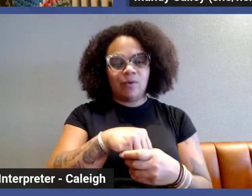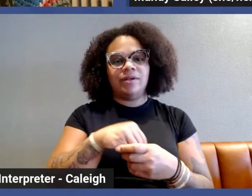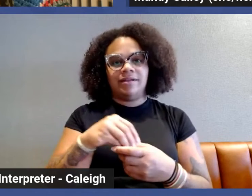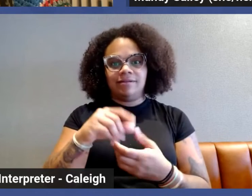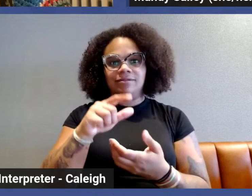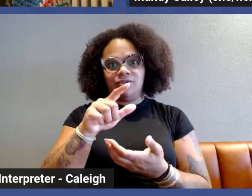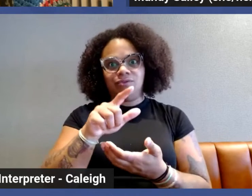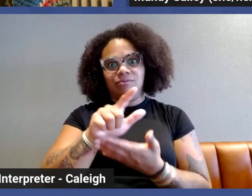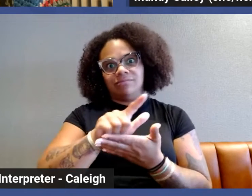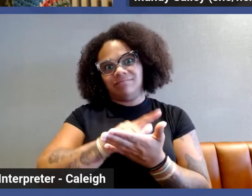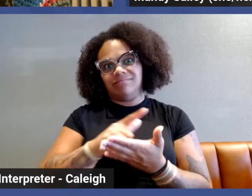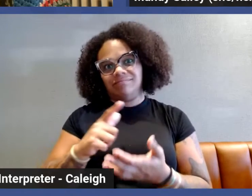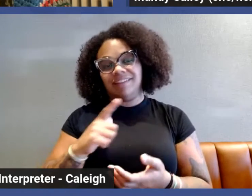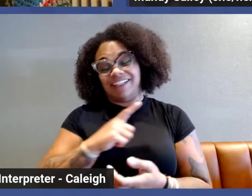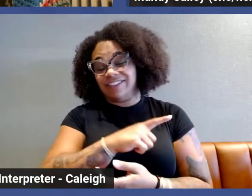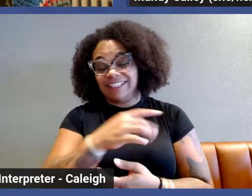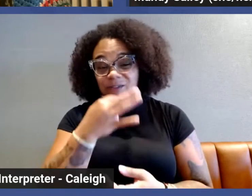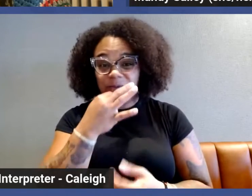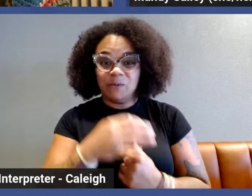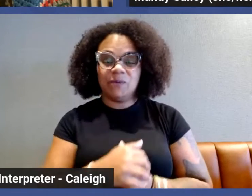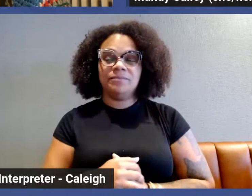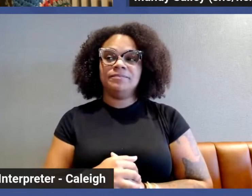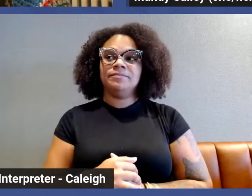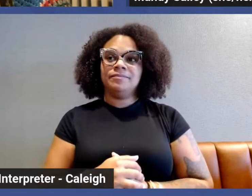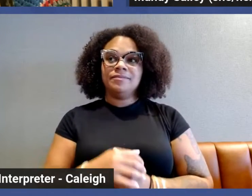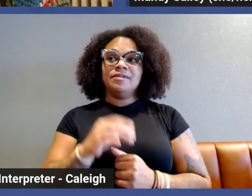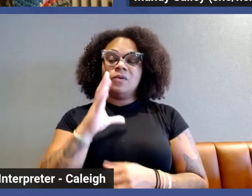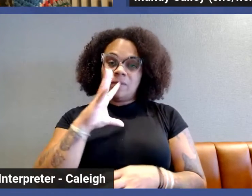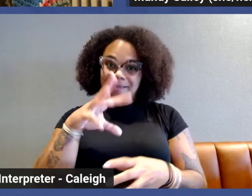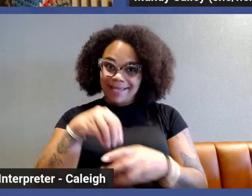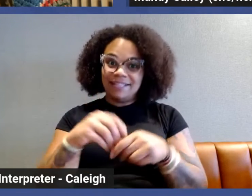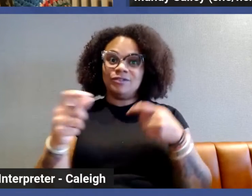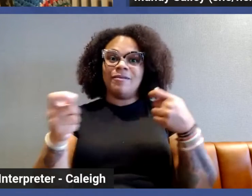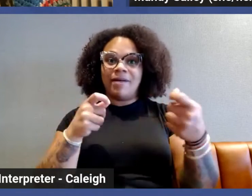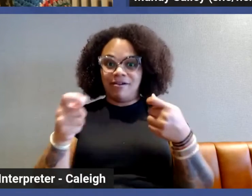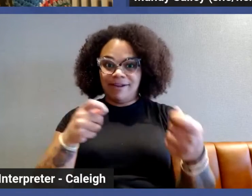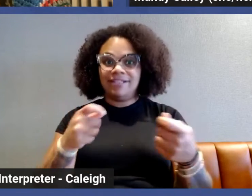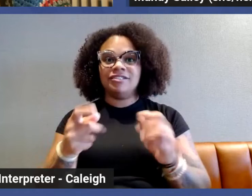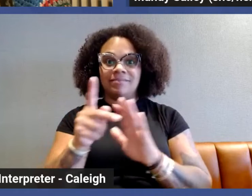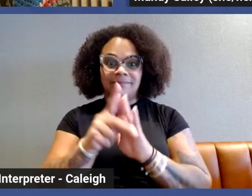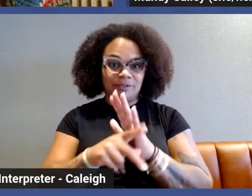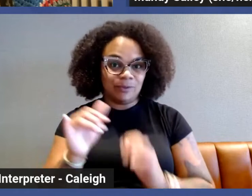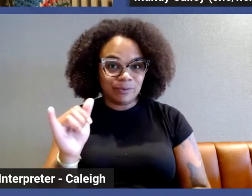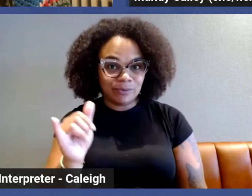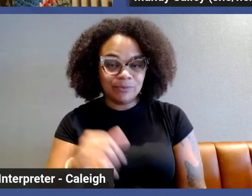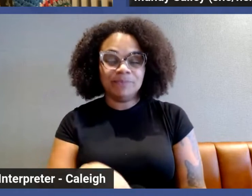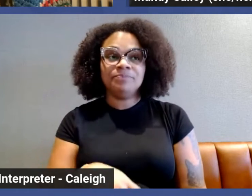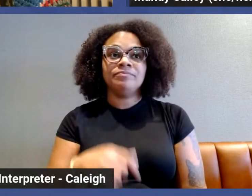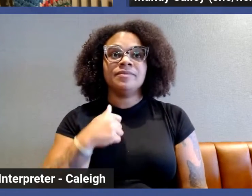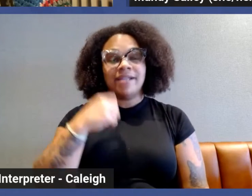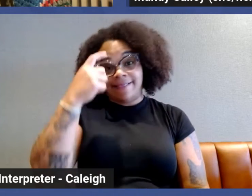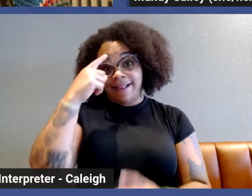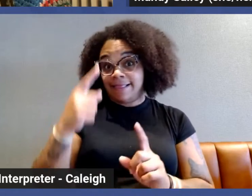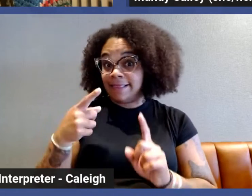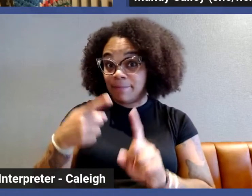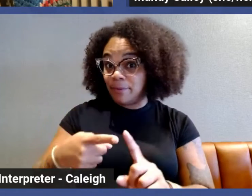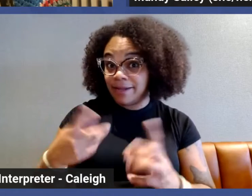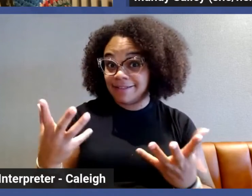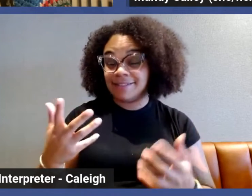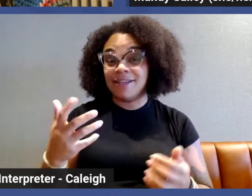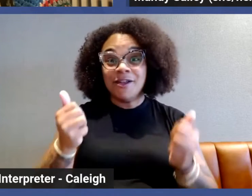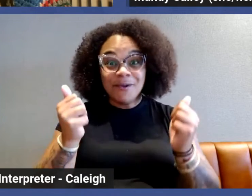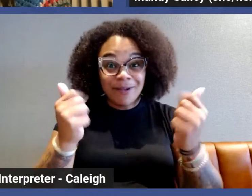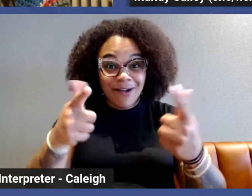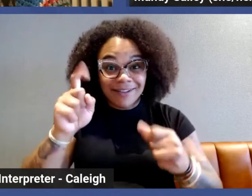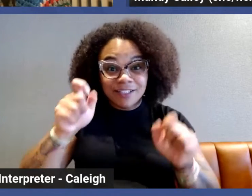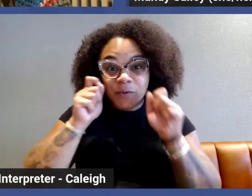soon, and into moderation practices and all this sort of stuff. So I think the point is we all need to wake up to what's